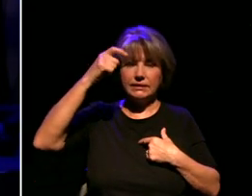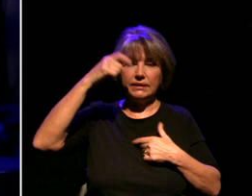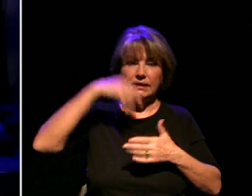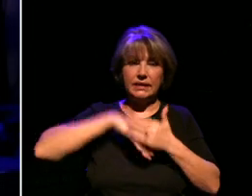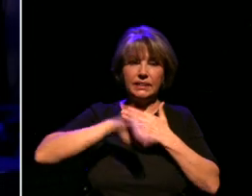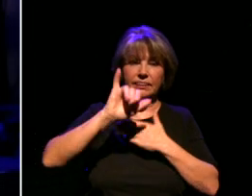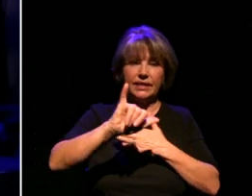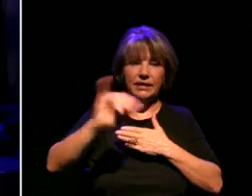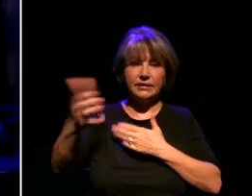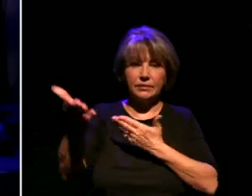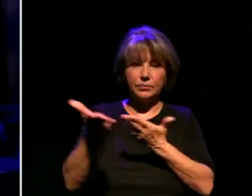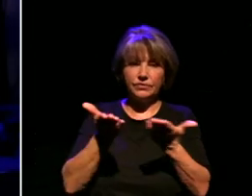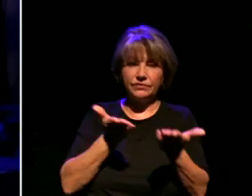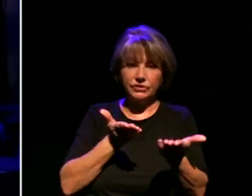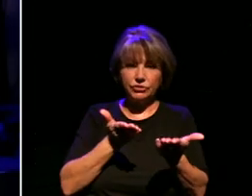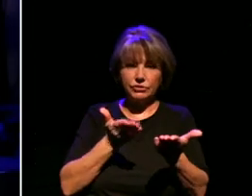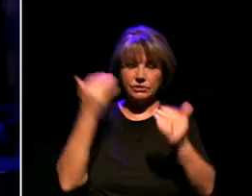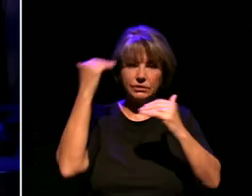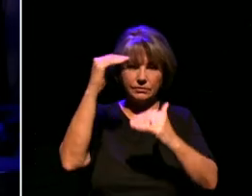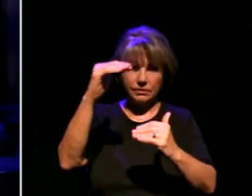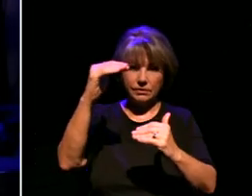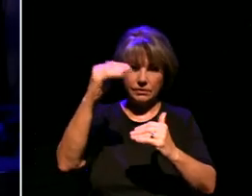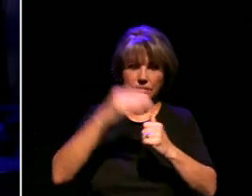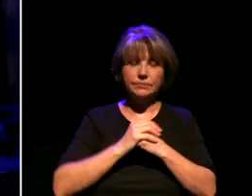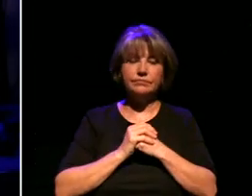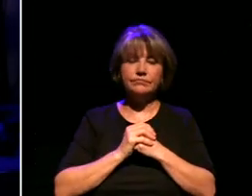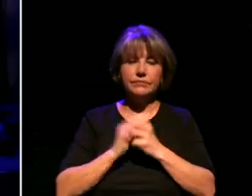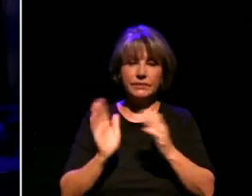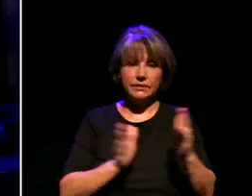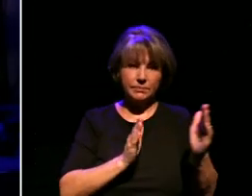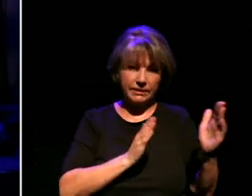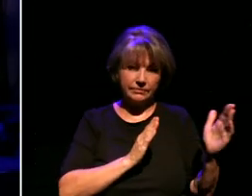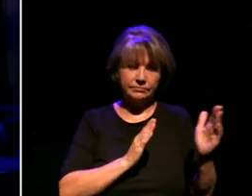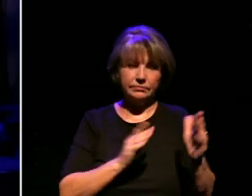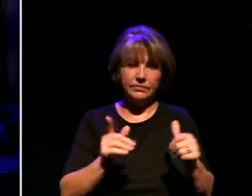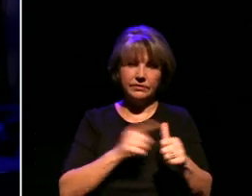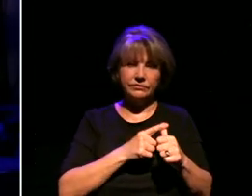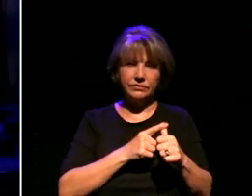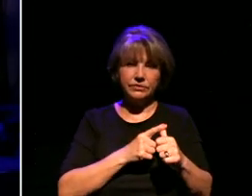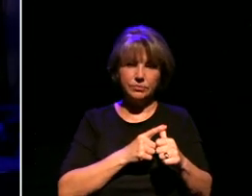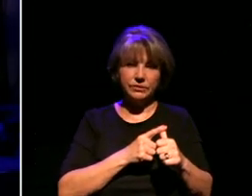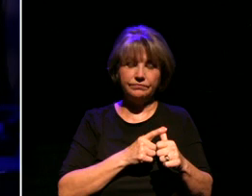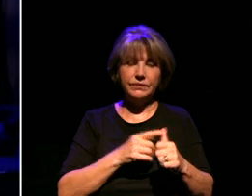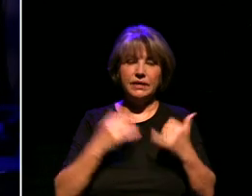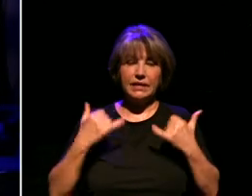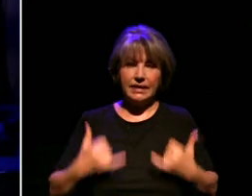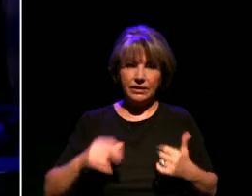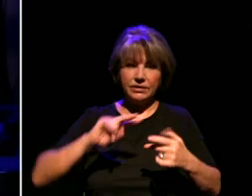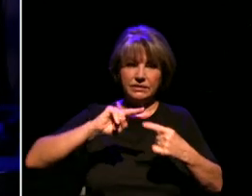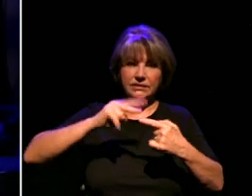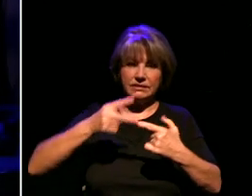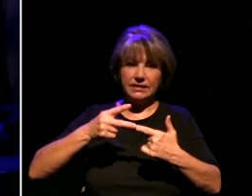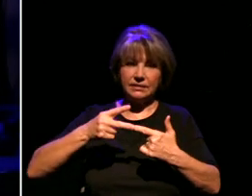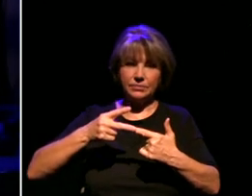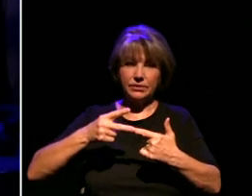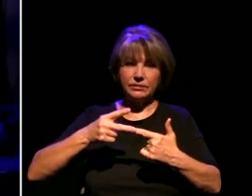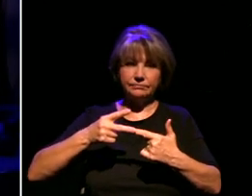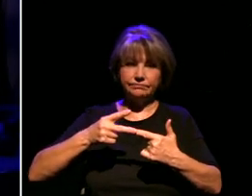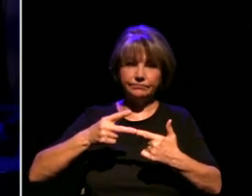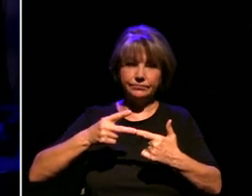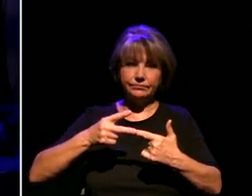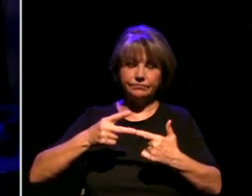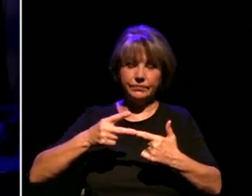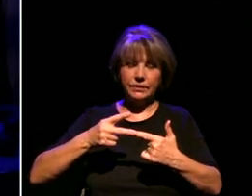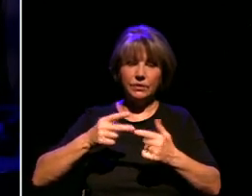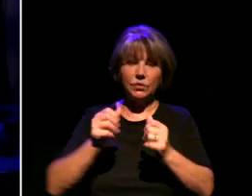provision. Okay, so that's the first part of that. And now let's move to the second part. So part two of that plan